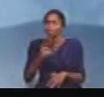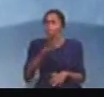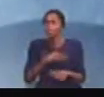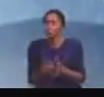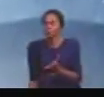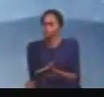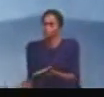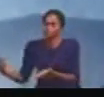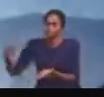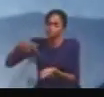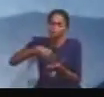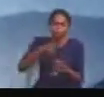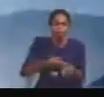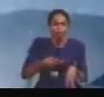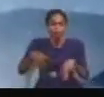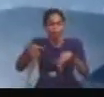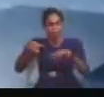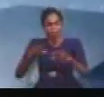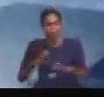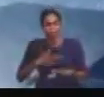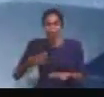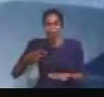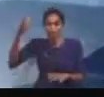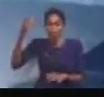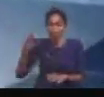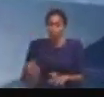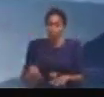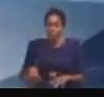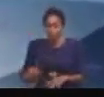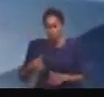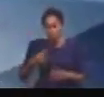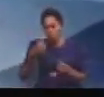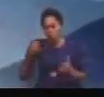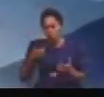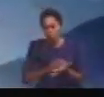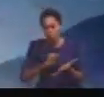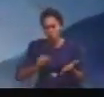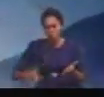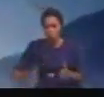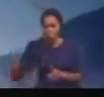that grave. My God still rolling stones